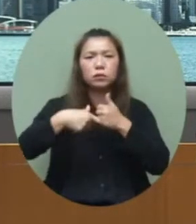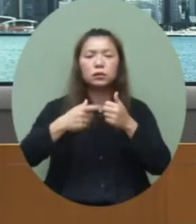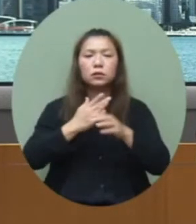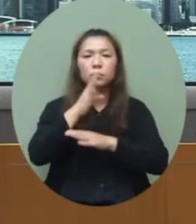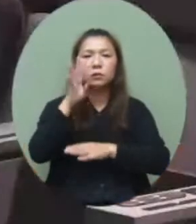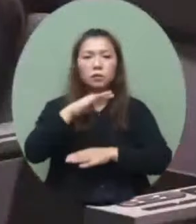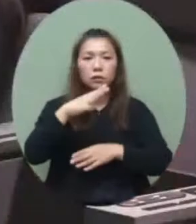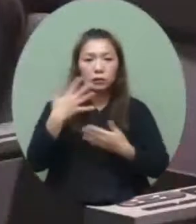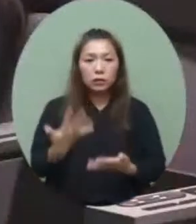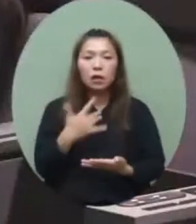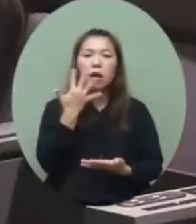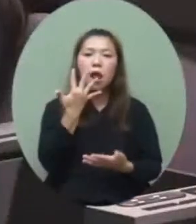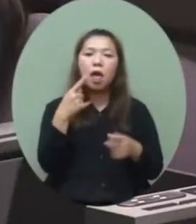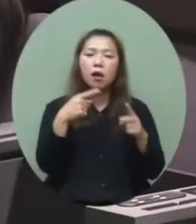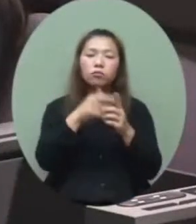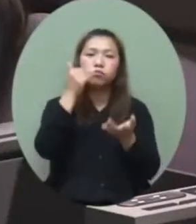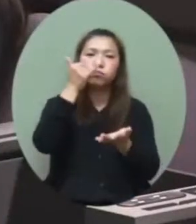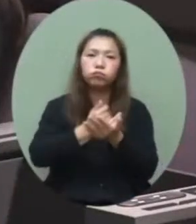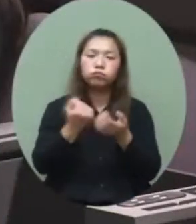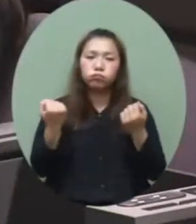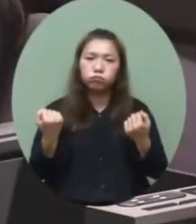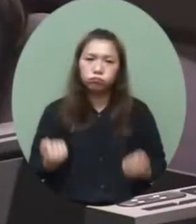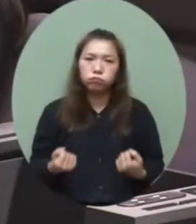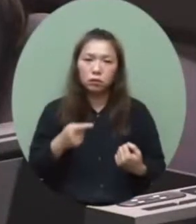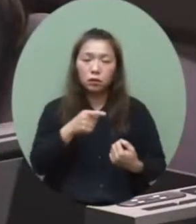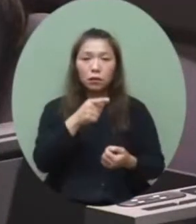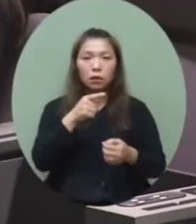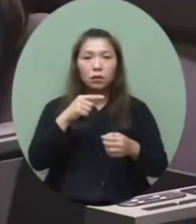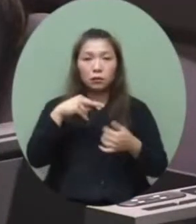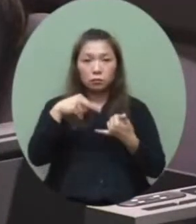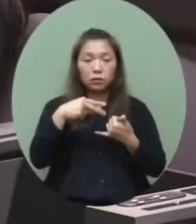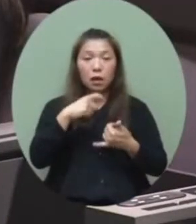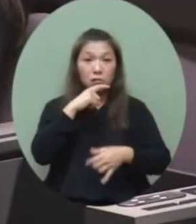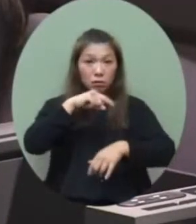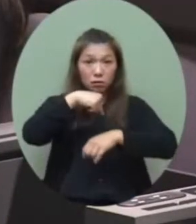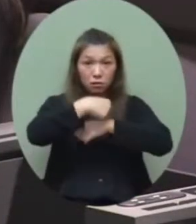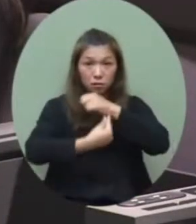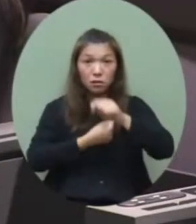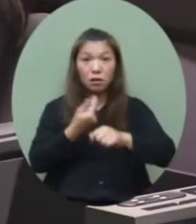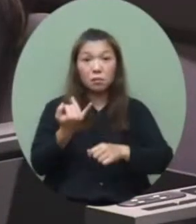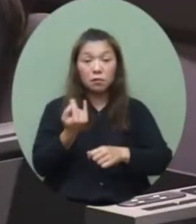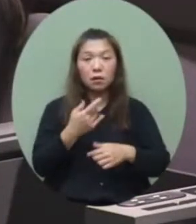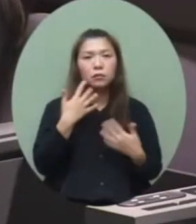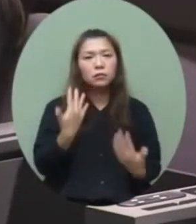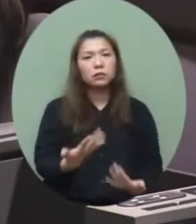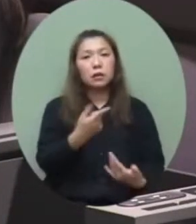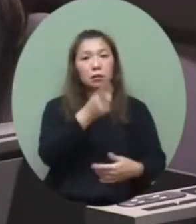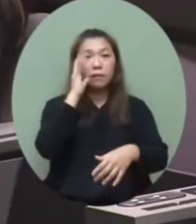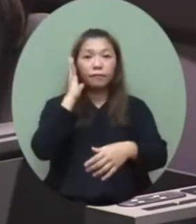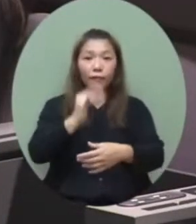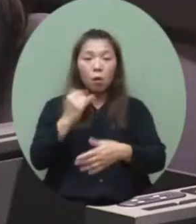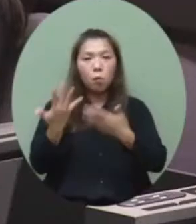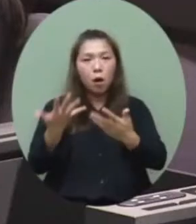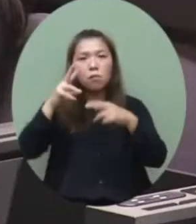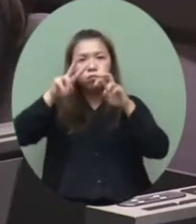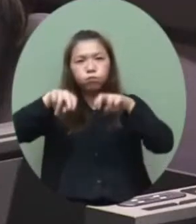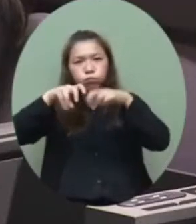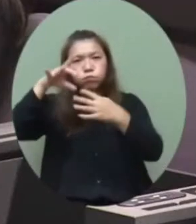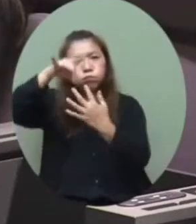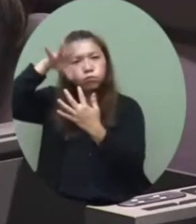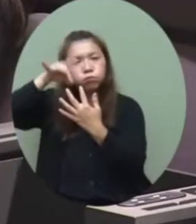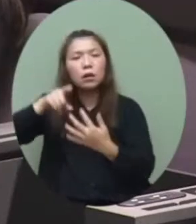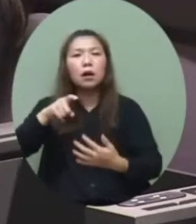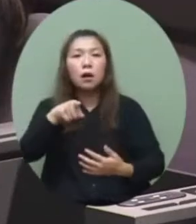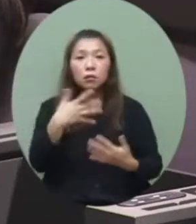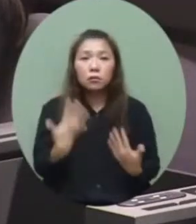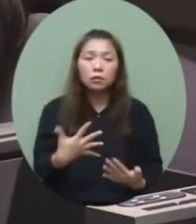4,000 cases recorded today. Do you know how many of them are in home quarantine? Do they wear wristbands? Do you